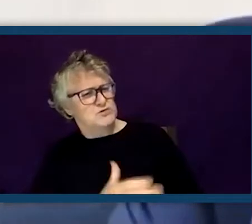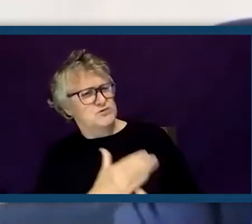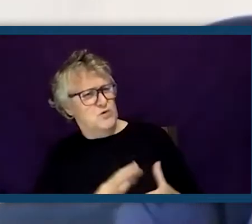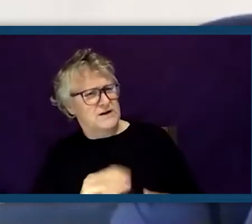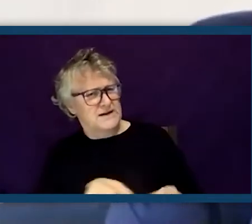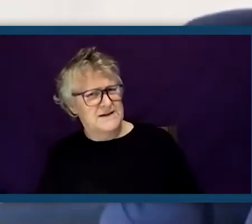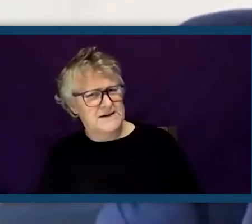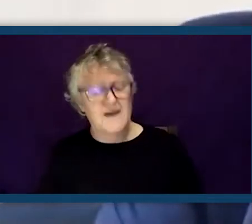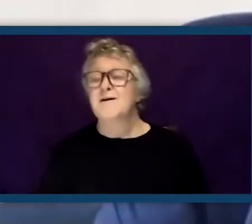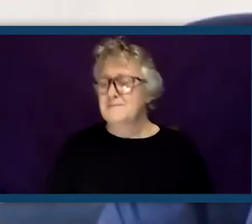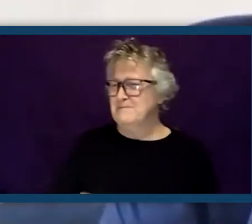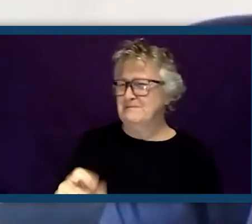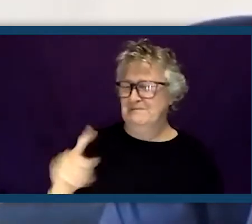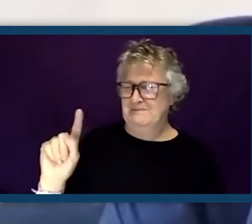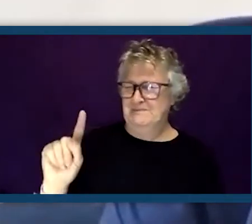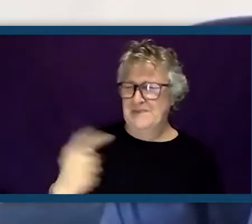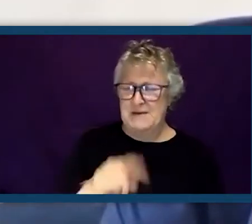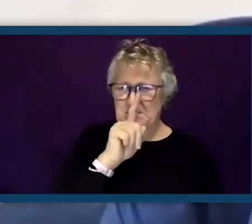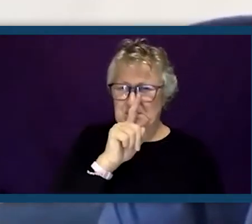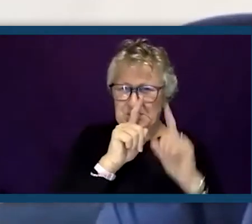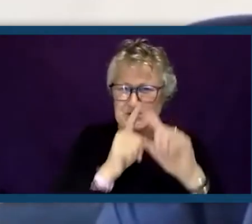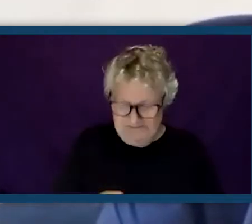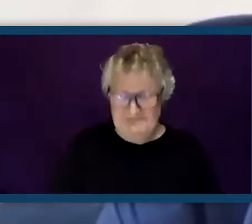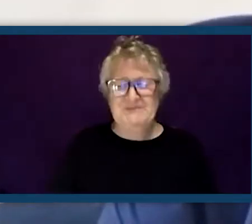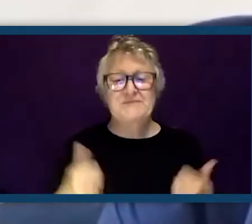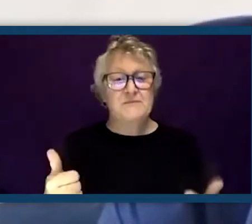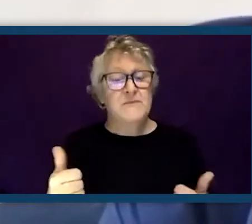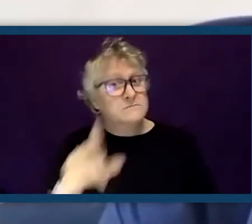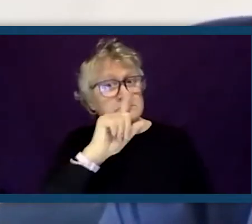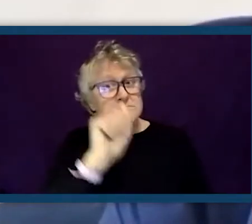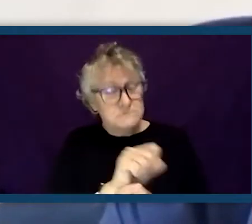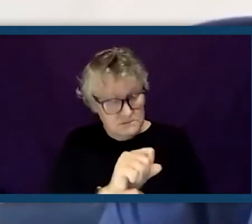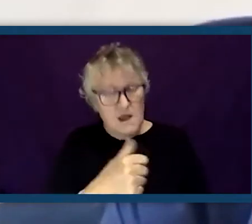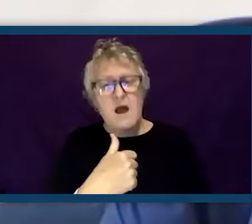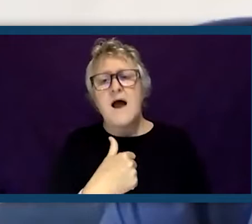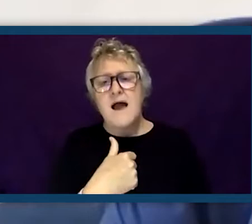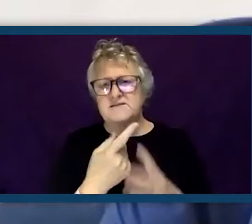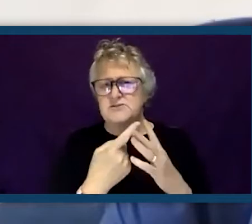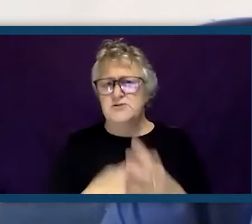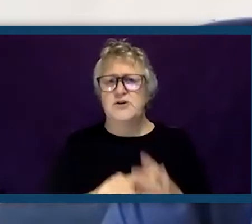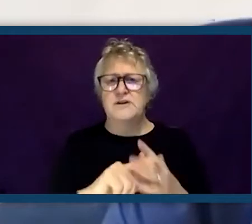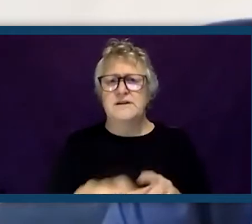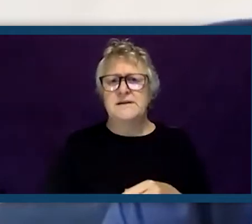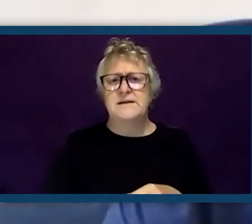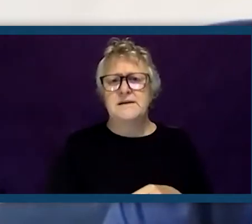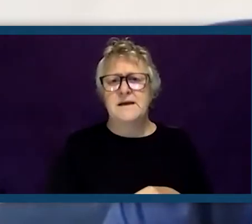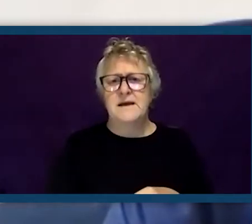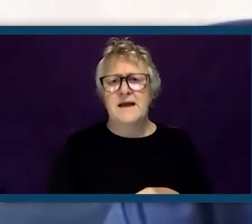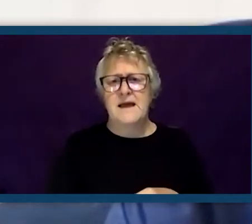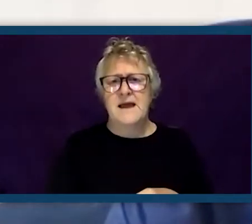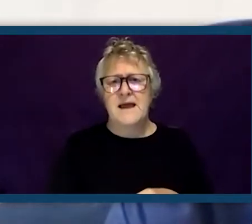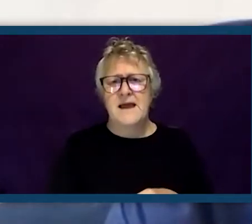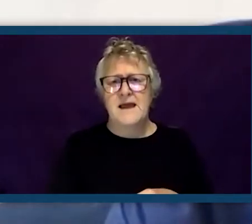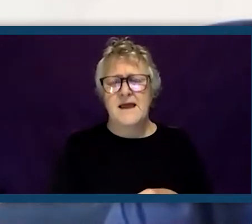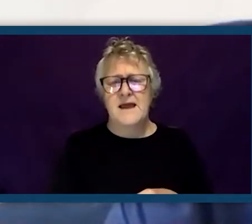Oh, there we go, unmuted. Absolutely. So I actually started at what is the heart and soul